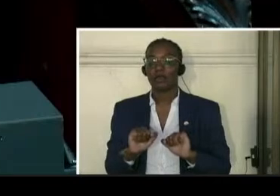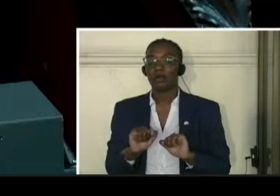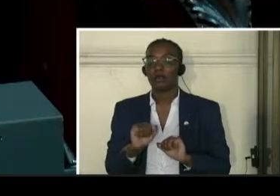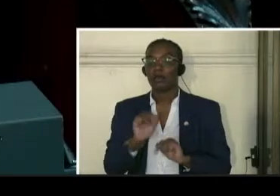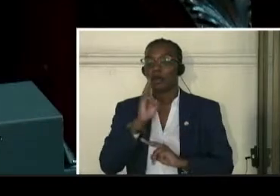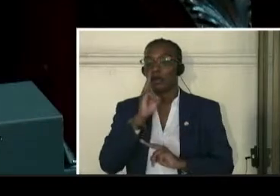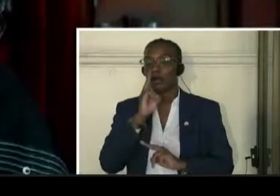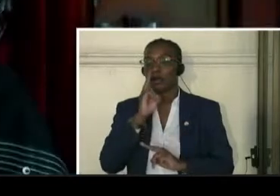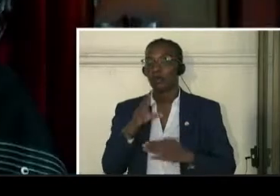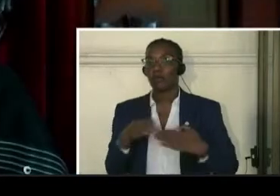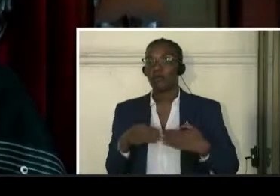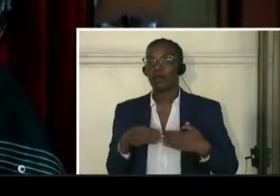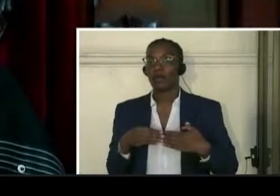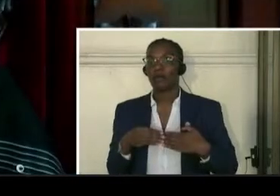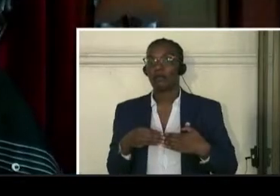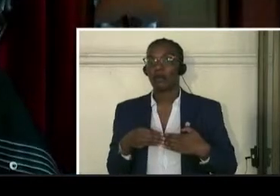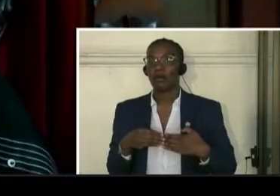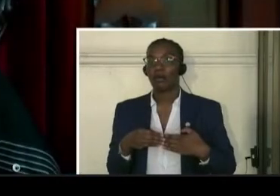Honourable member,